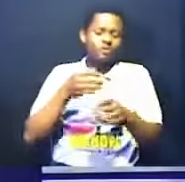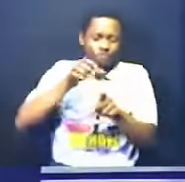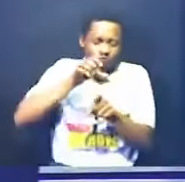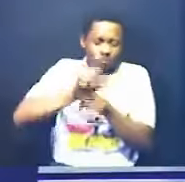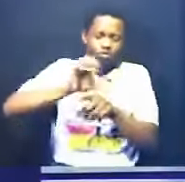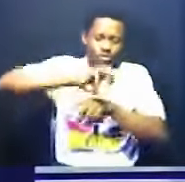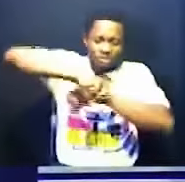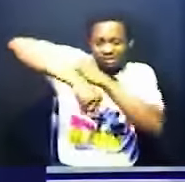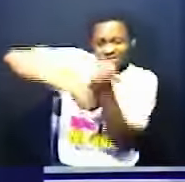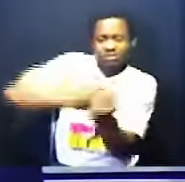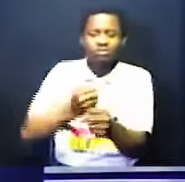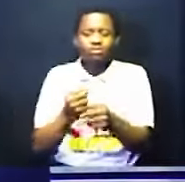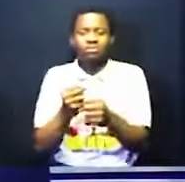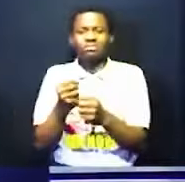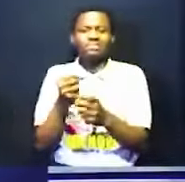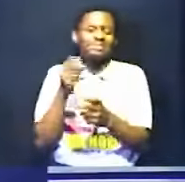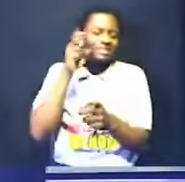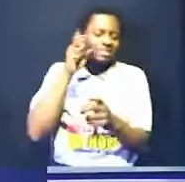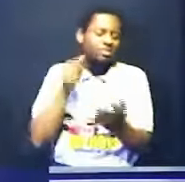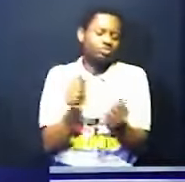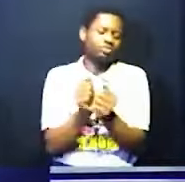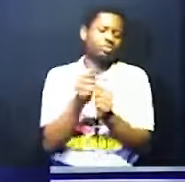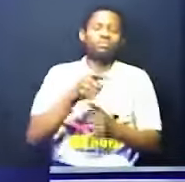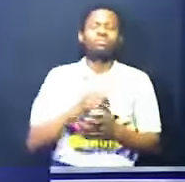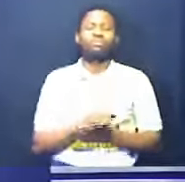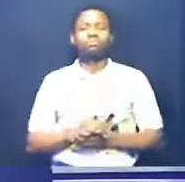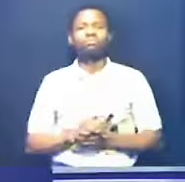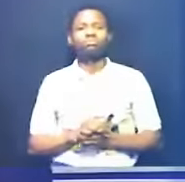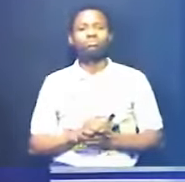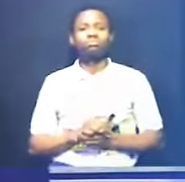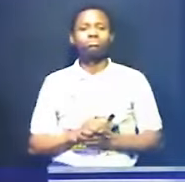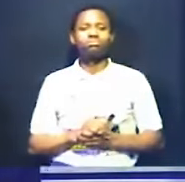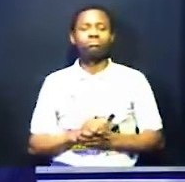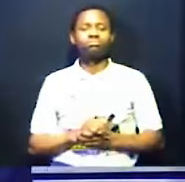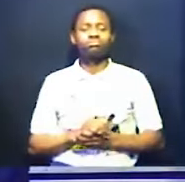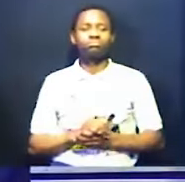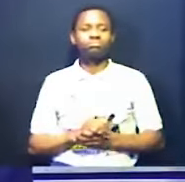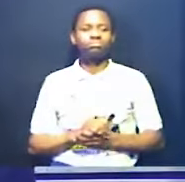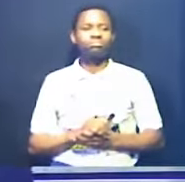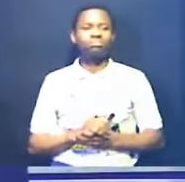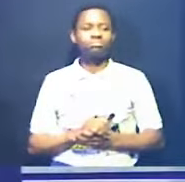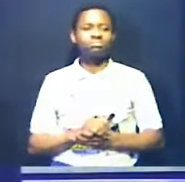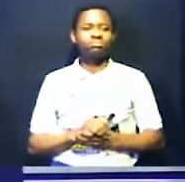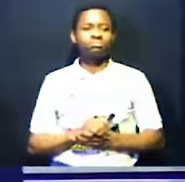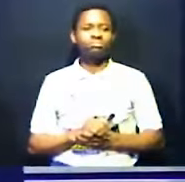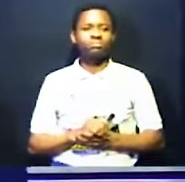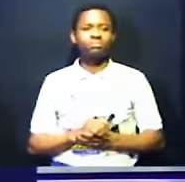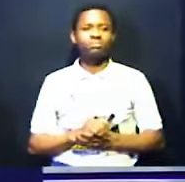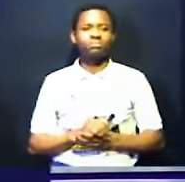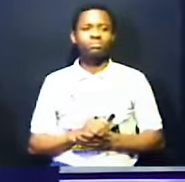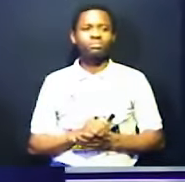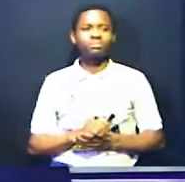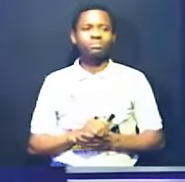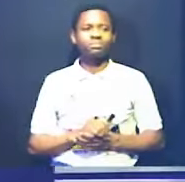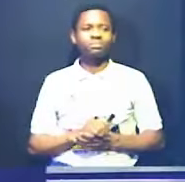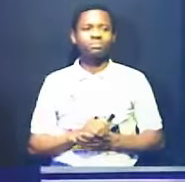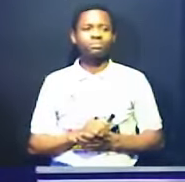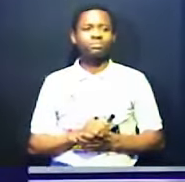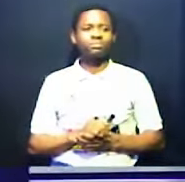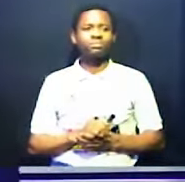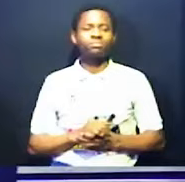ninua ninua na danfo a ye frɛ no Jonadab e de afutu bone ma no ma odada ninua na ene no die.